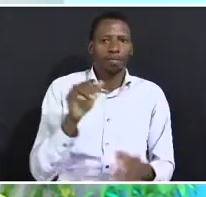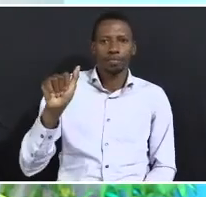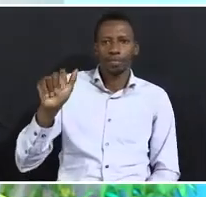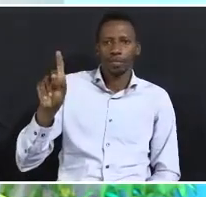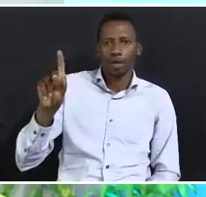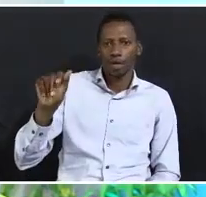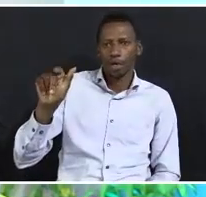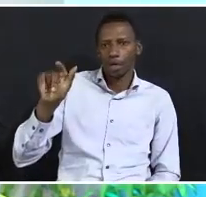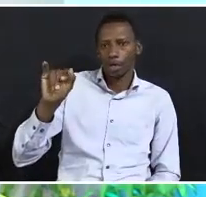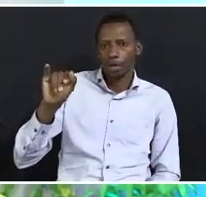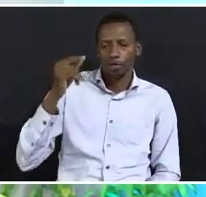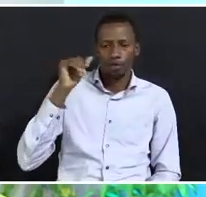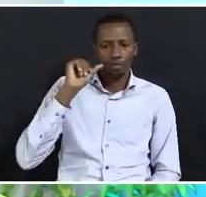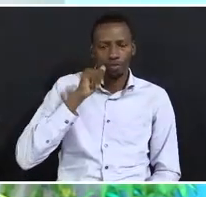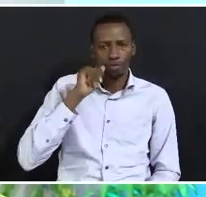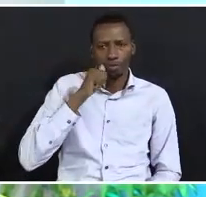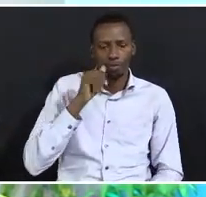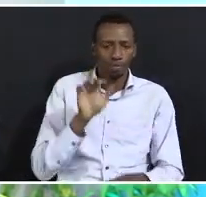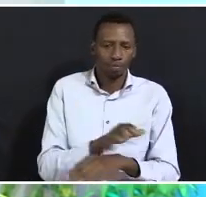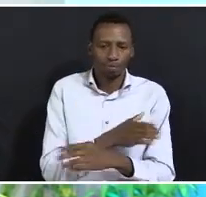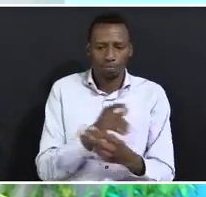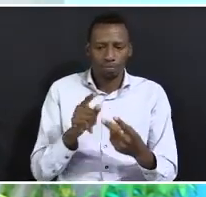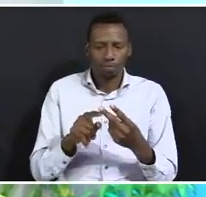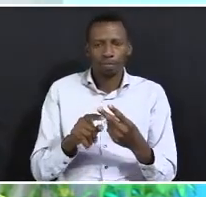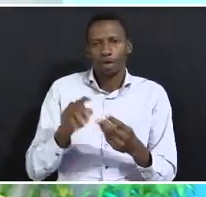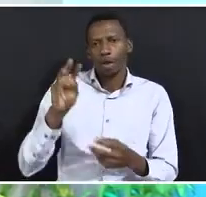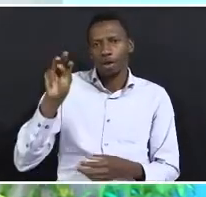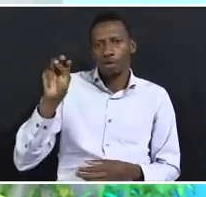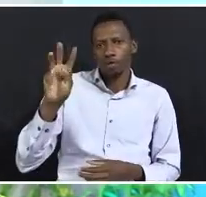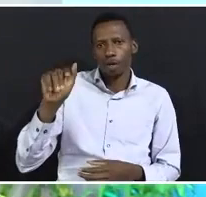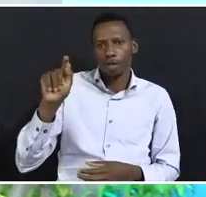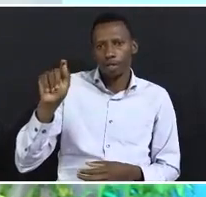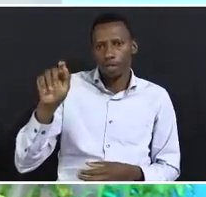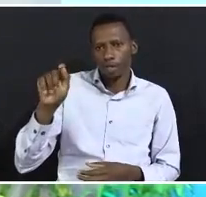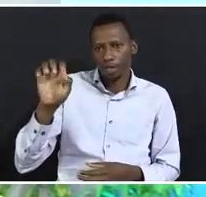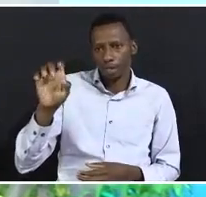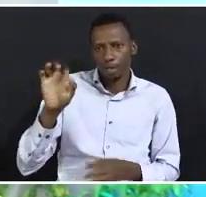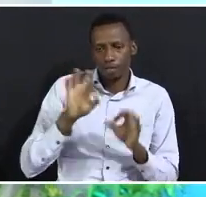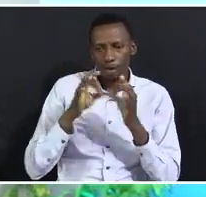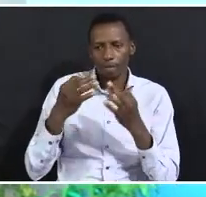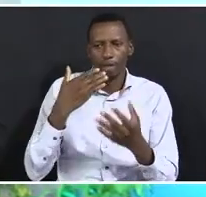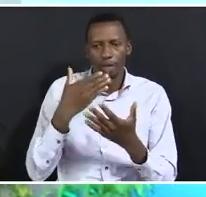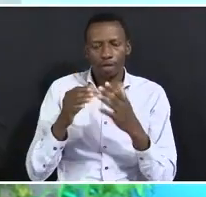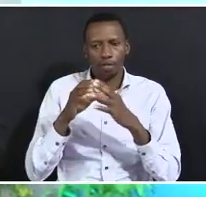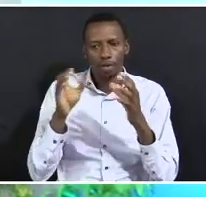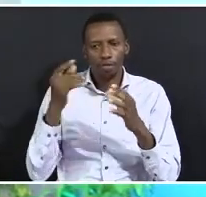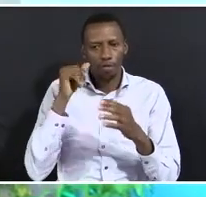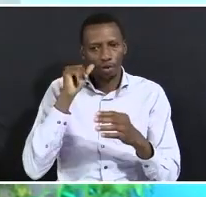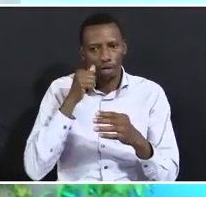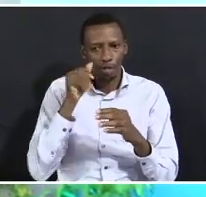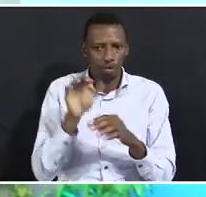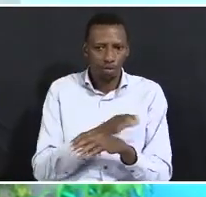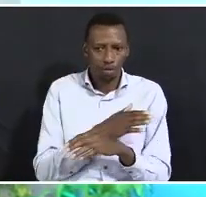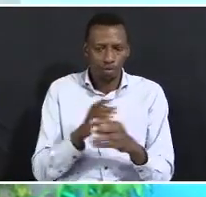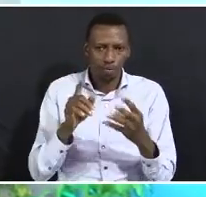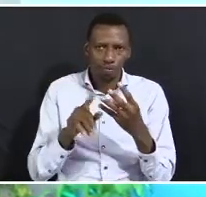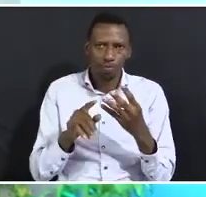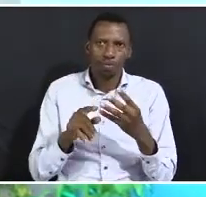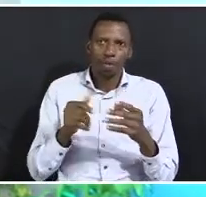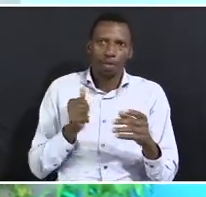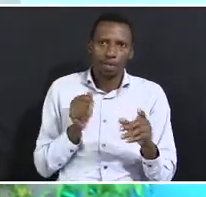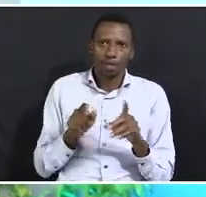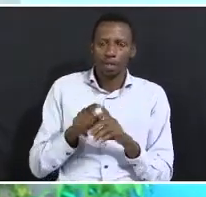Thank you so much, Mwatete's family, for the wonderful song. Thank you so much, Sister Emanuela and